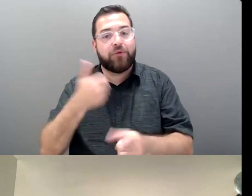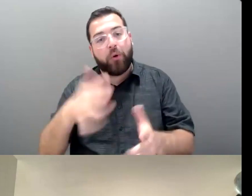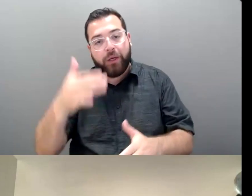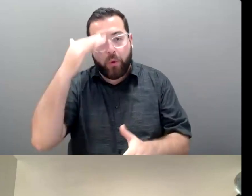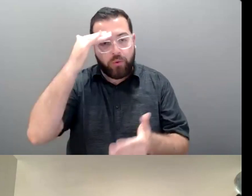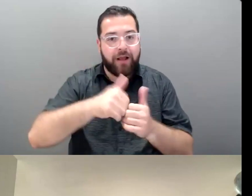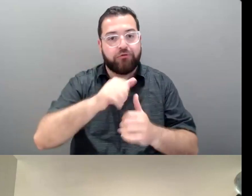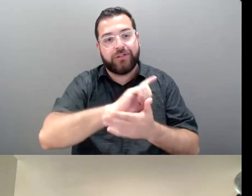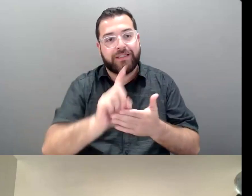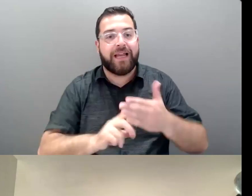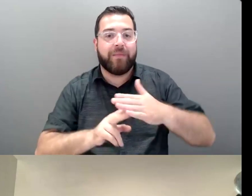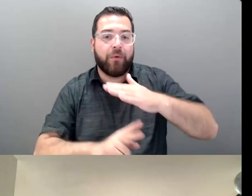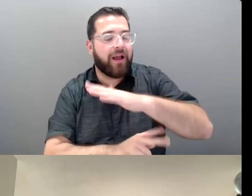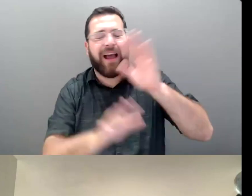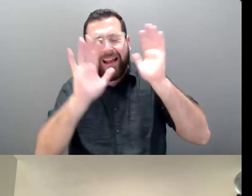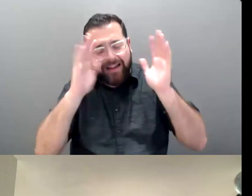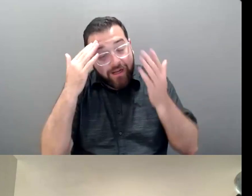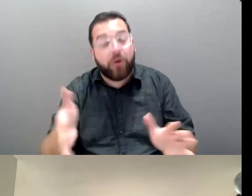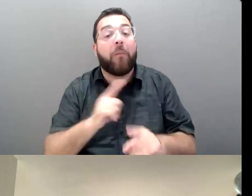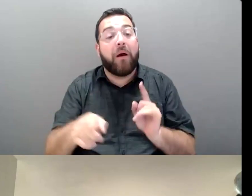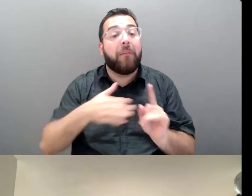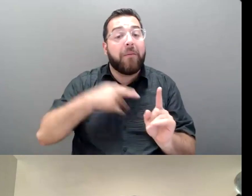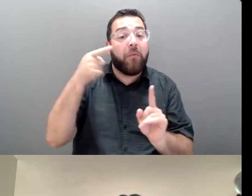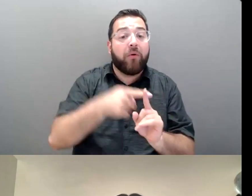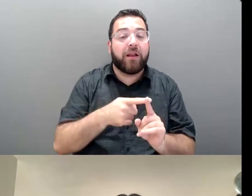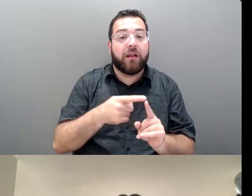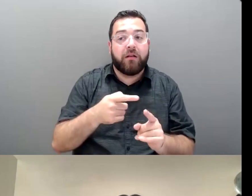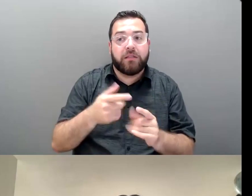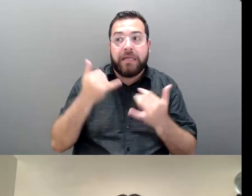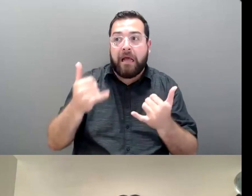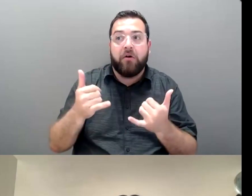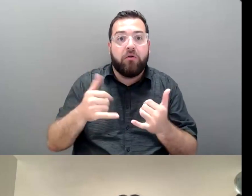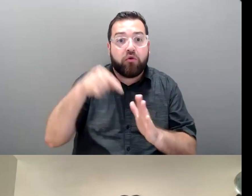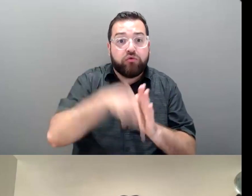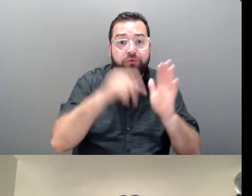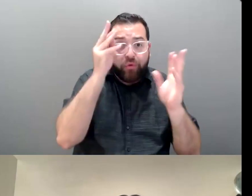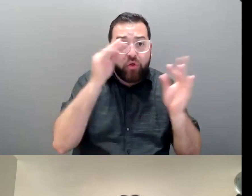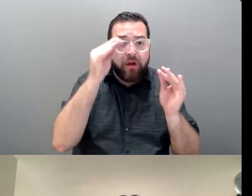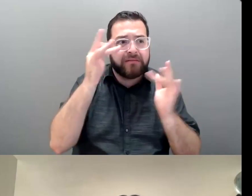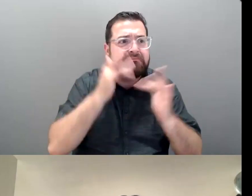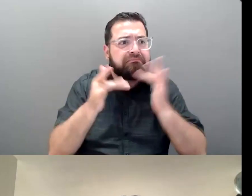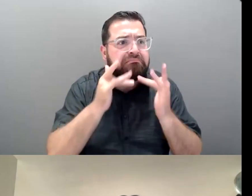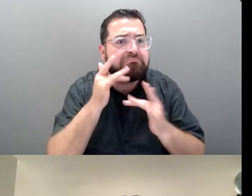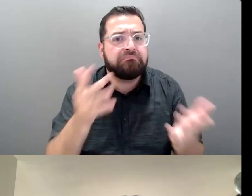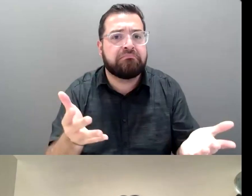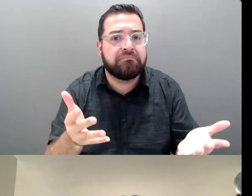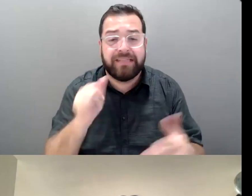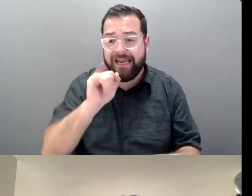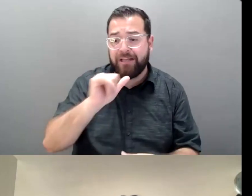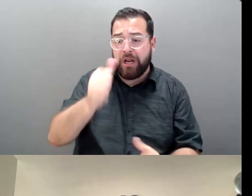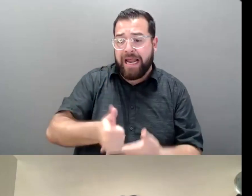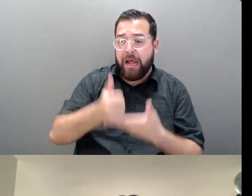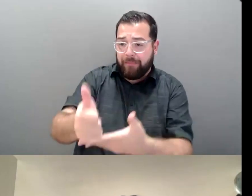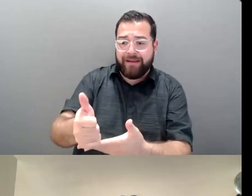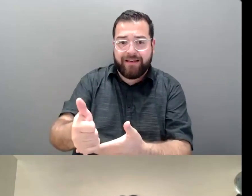know. Anyway, the point is that we're just lacking in critical thought, and AI is not helping anyone. Yeah. And I just don't know where to